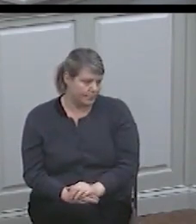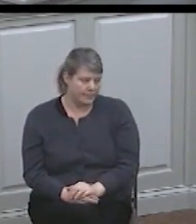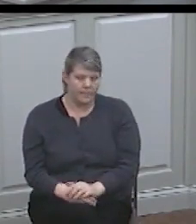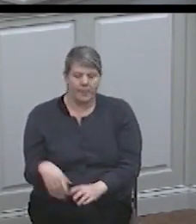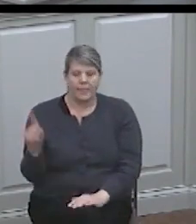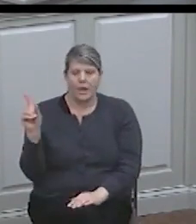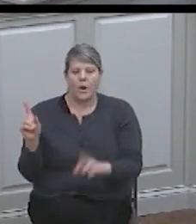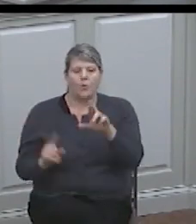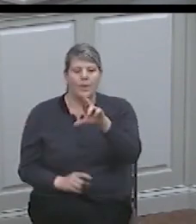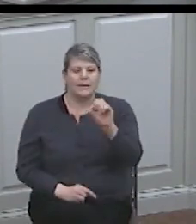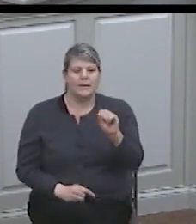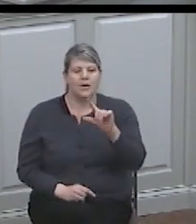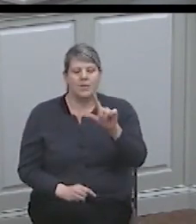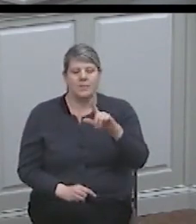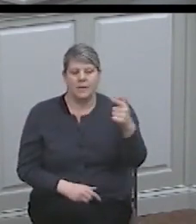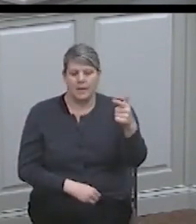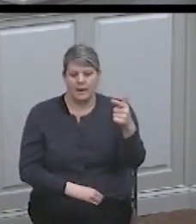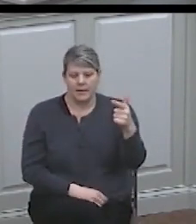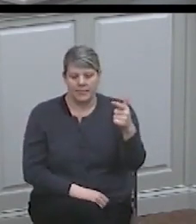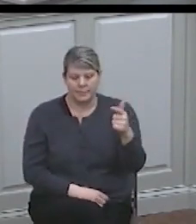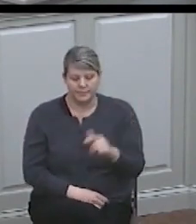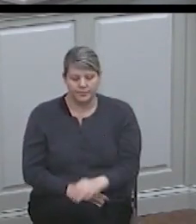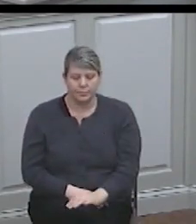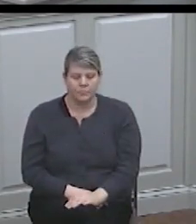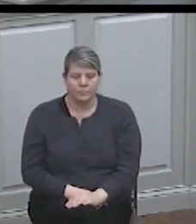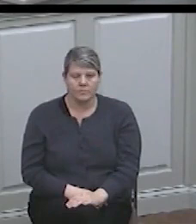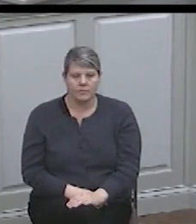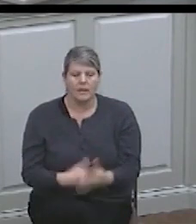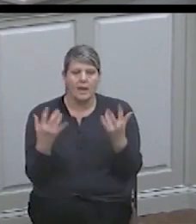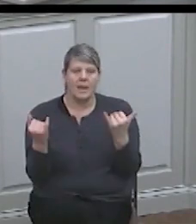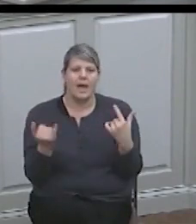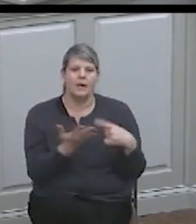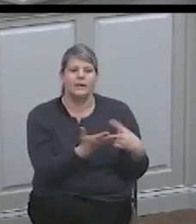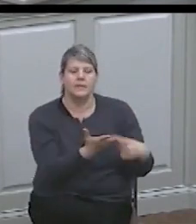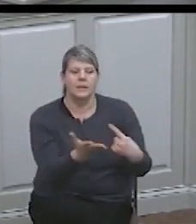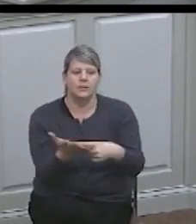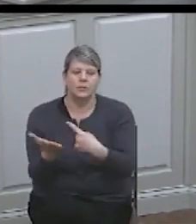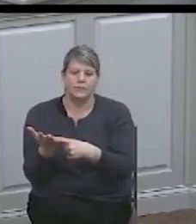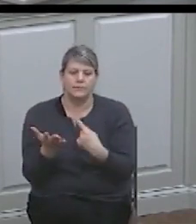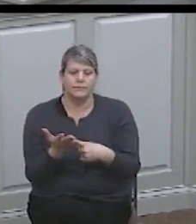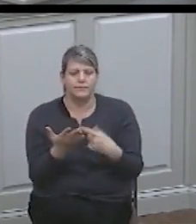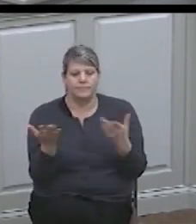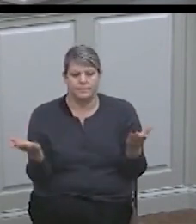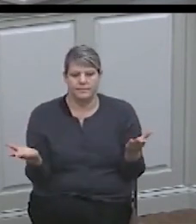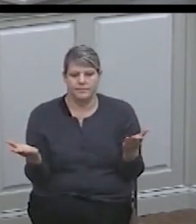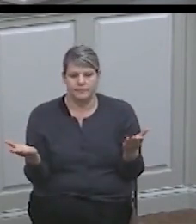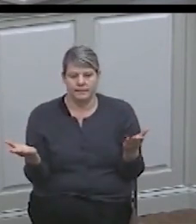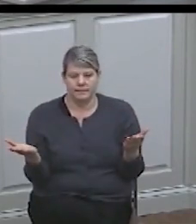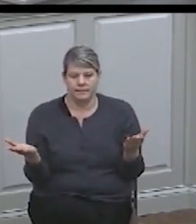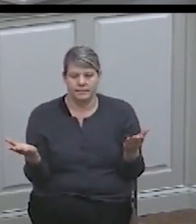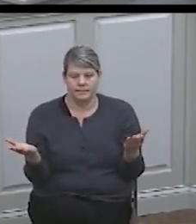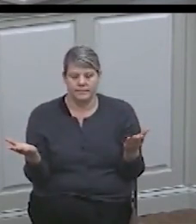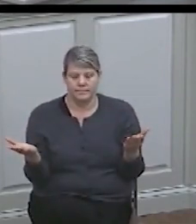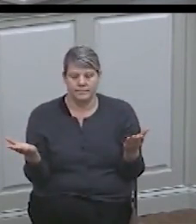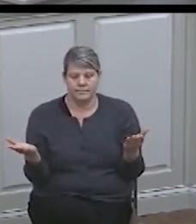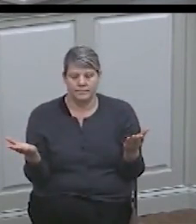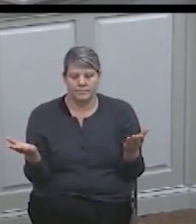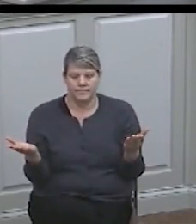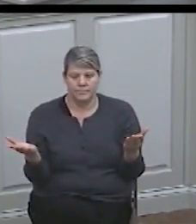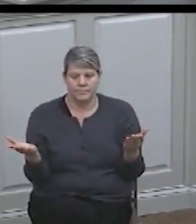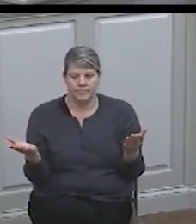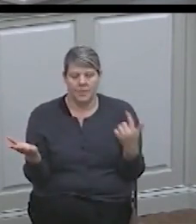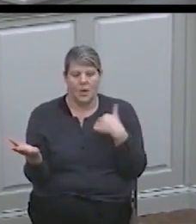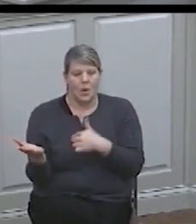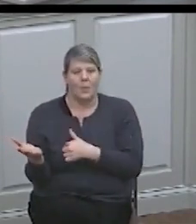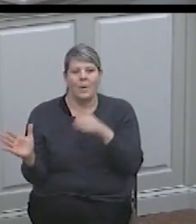Second. Thank you, Commissioner Atkins and Commissioner Cyrus. We are in discussion, if there is any. We've kicked this around for a long